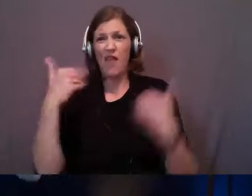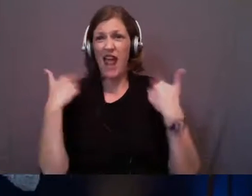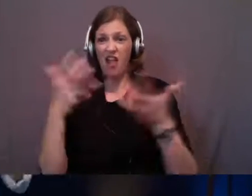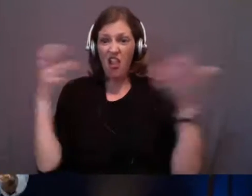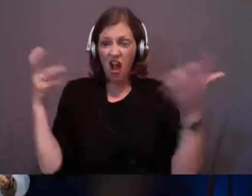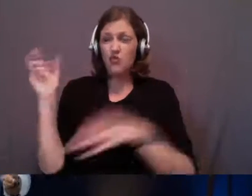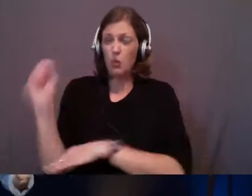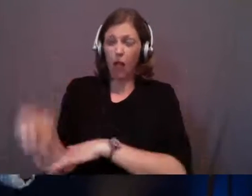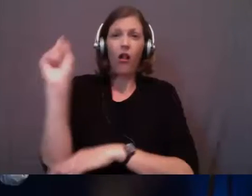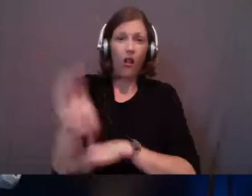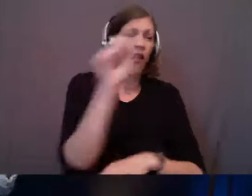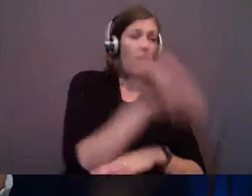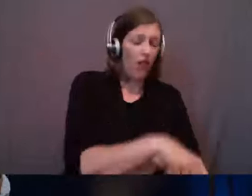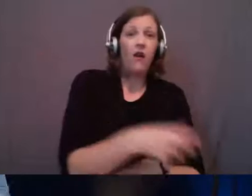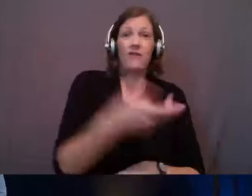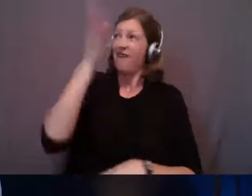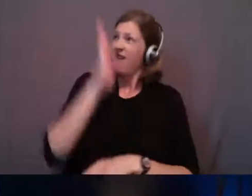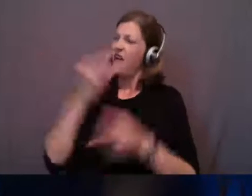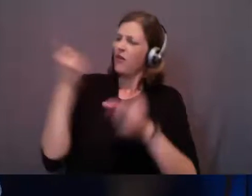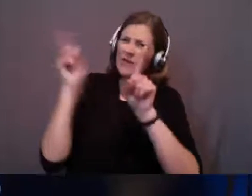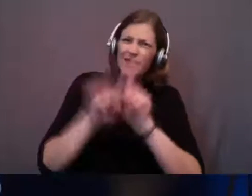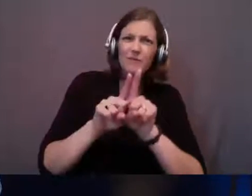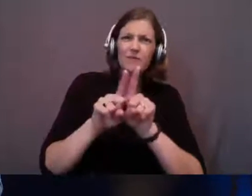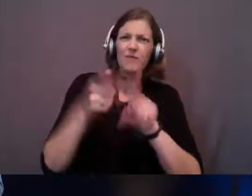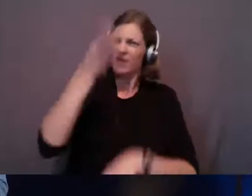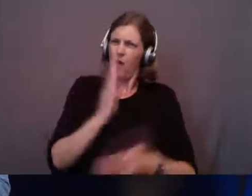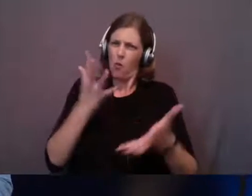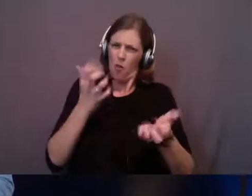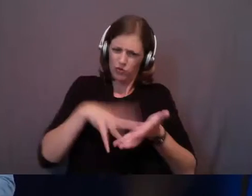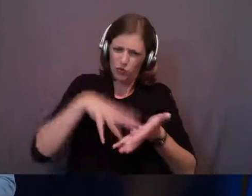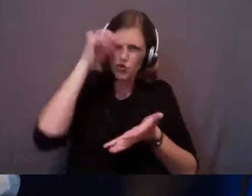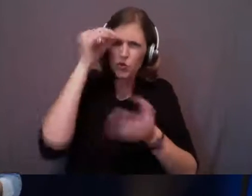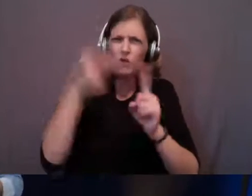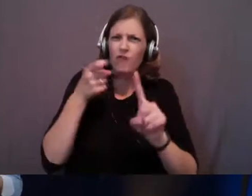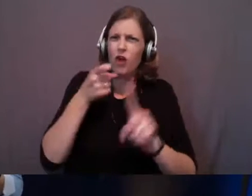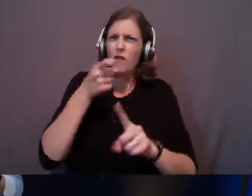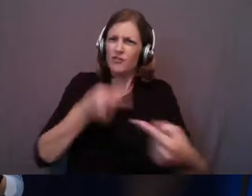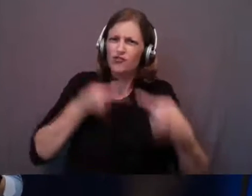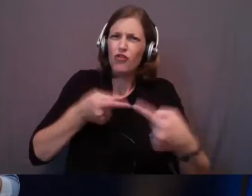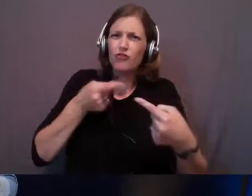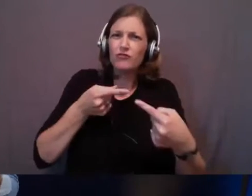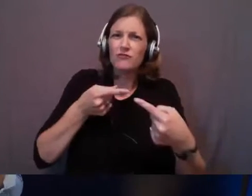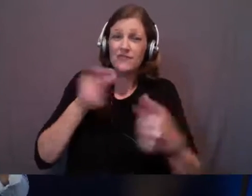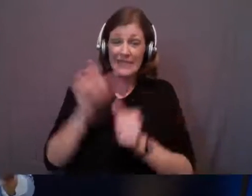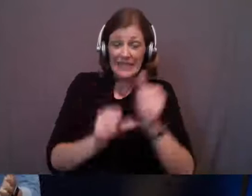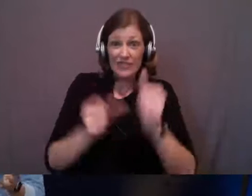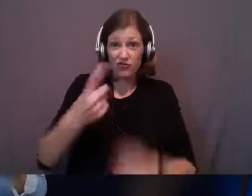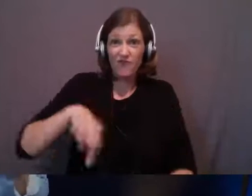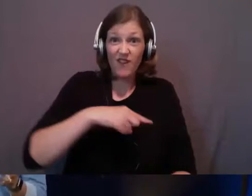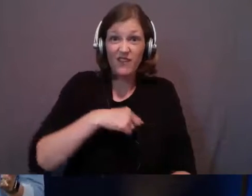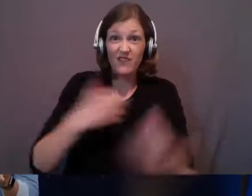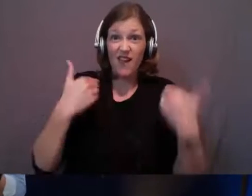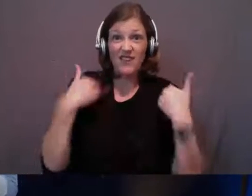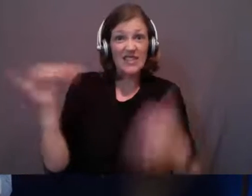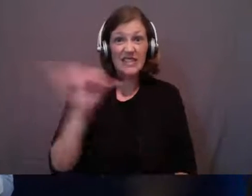that God was with him, and that God wanted him to learn from the struggles. And each of us have access to God the way Saul had